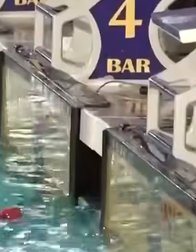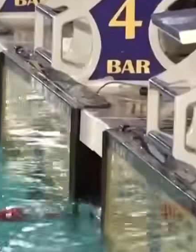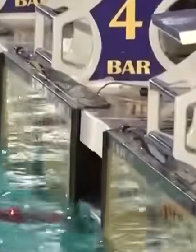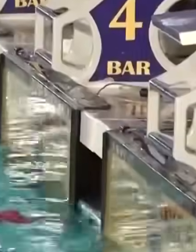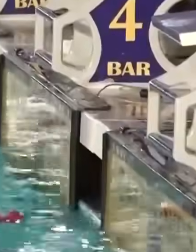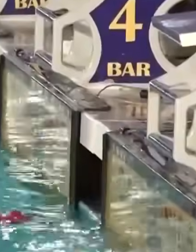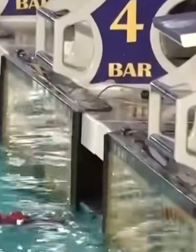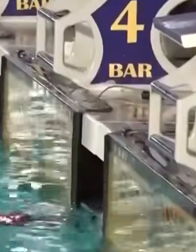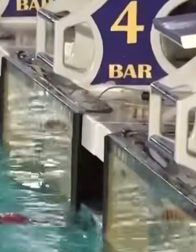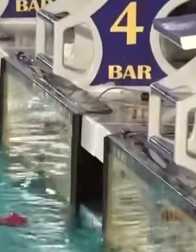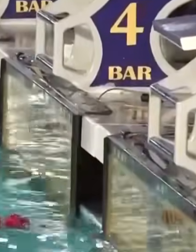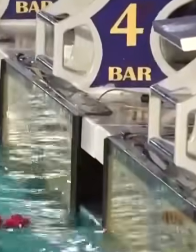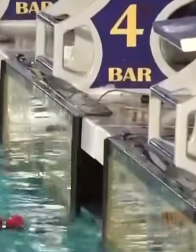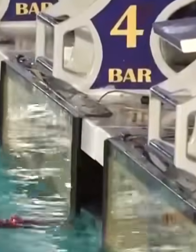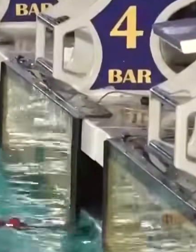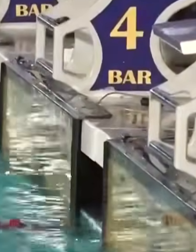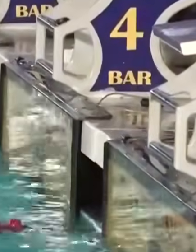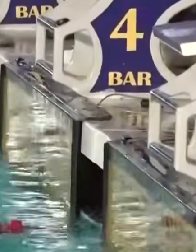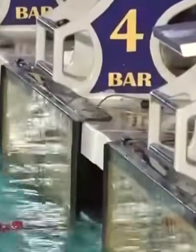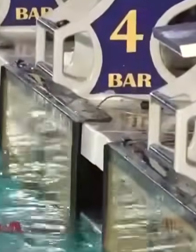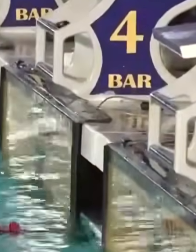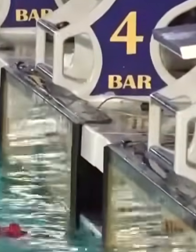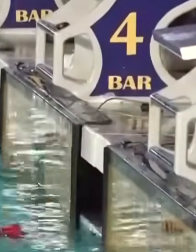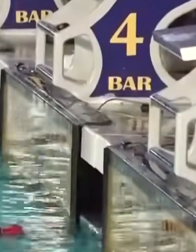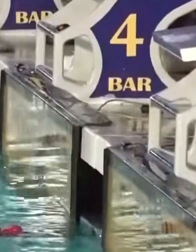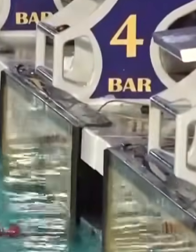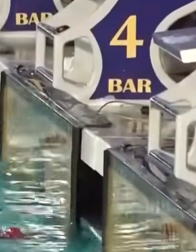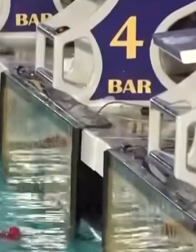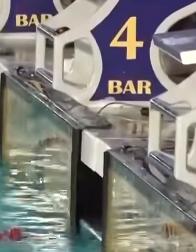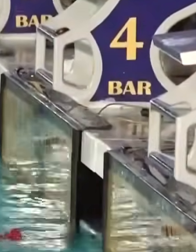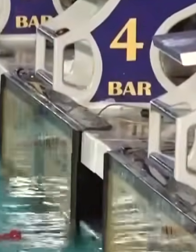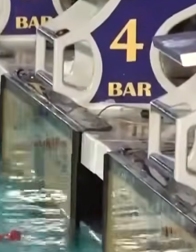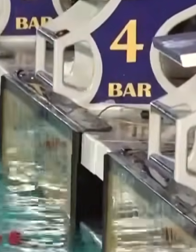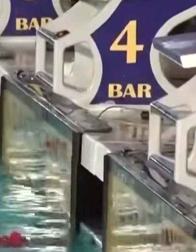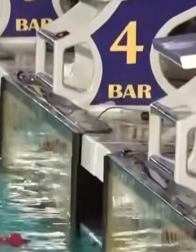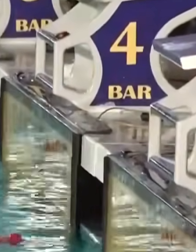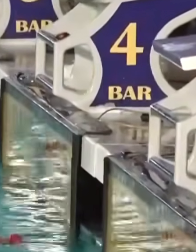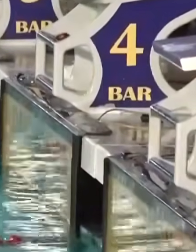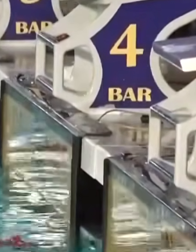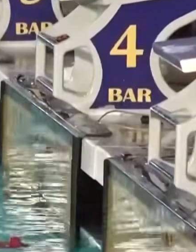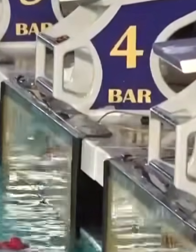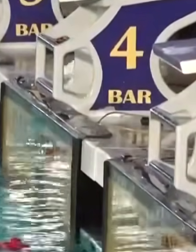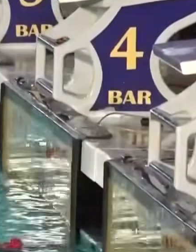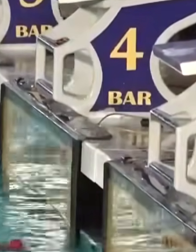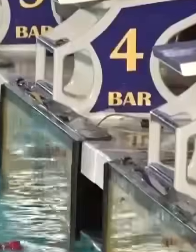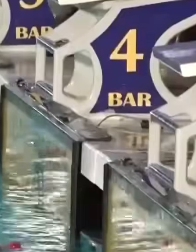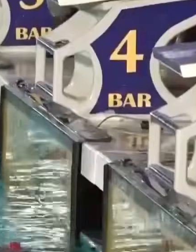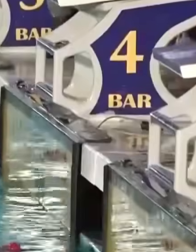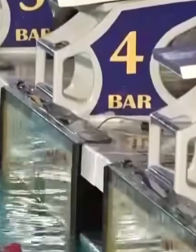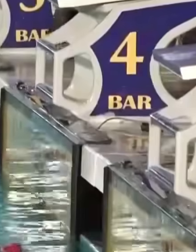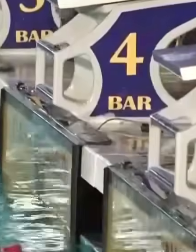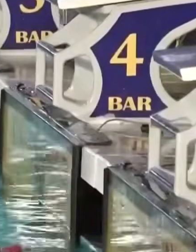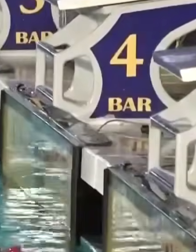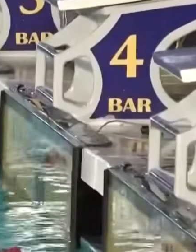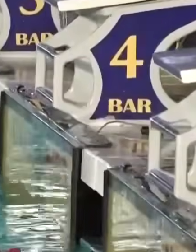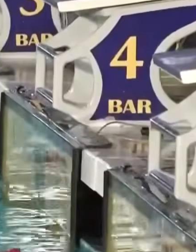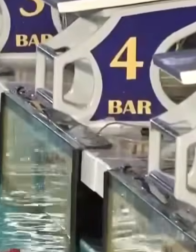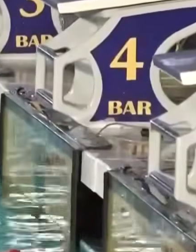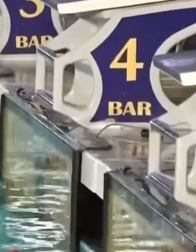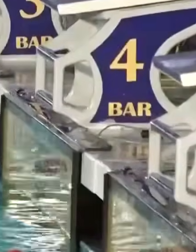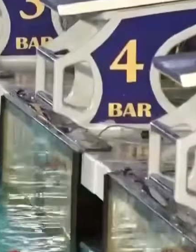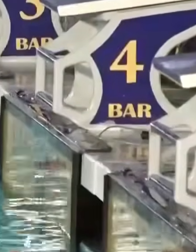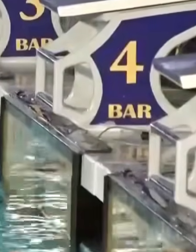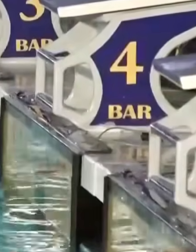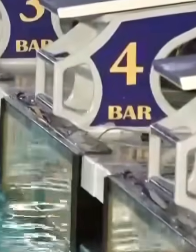1 with a time of 3 minutes 46.1 seconds. While second went to Ryan Kozia, 3 minutes